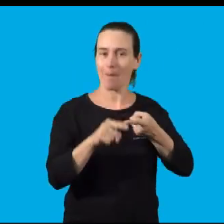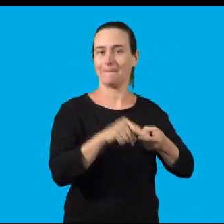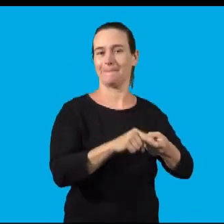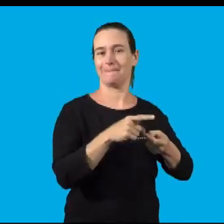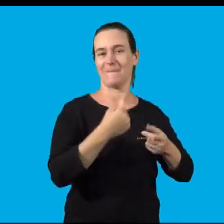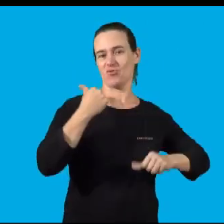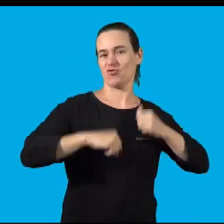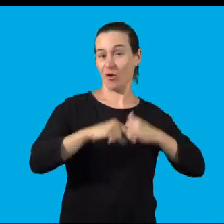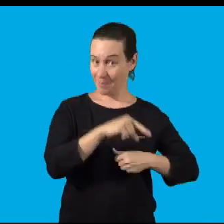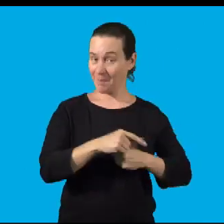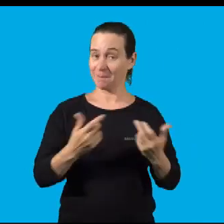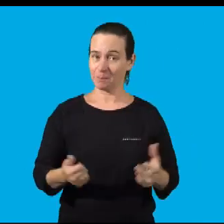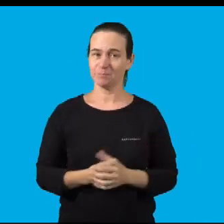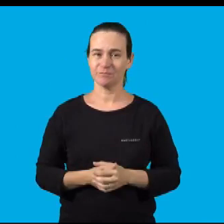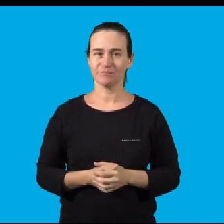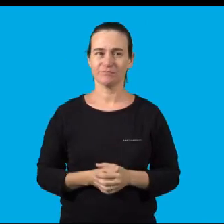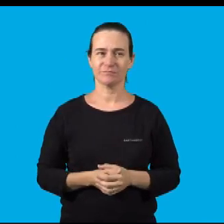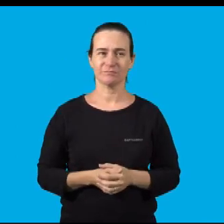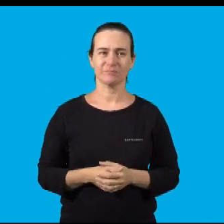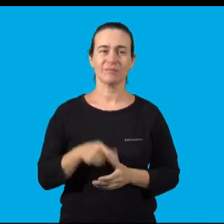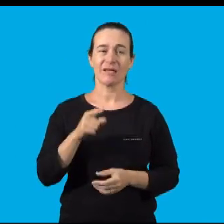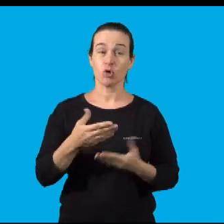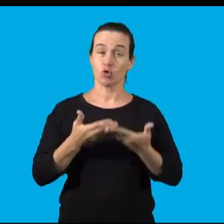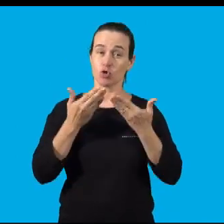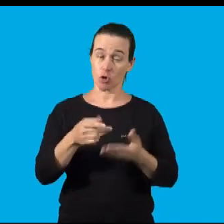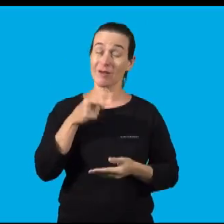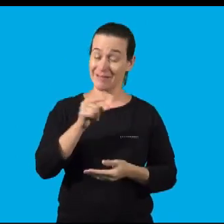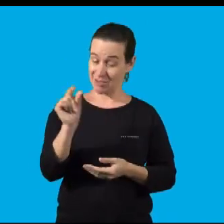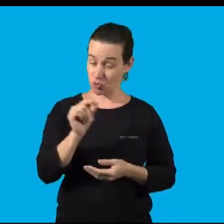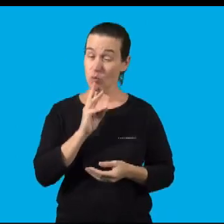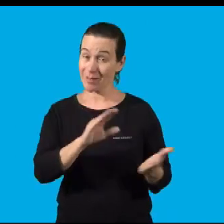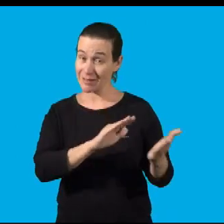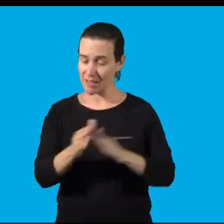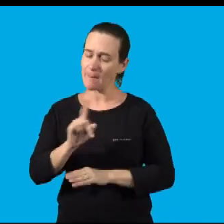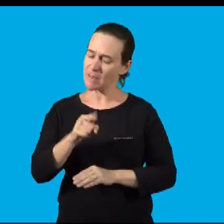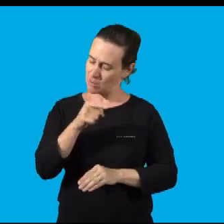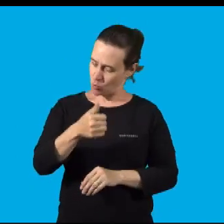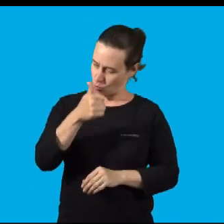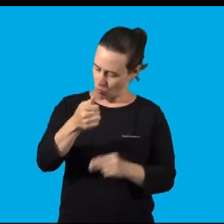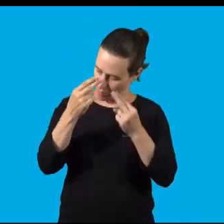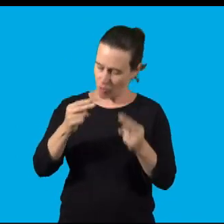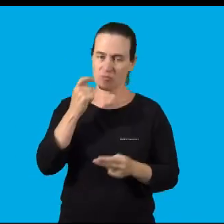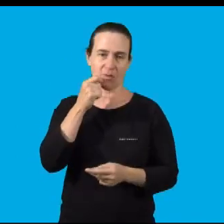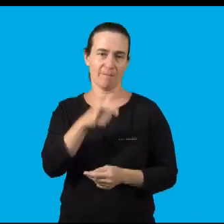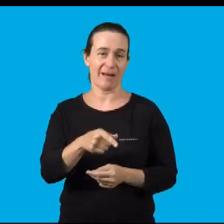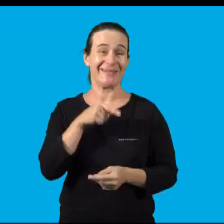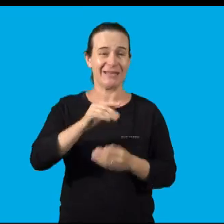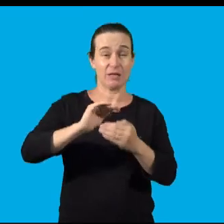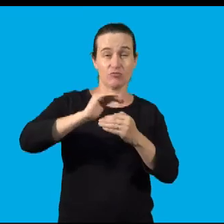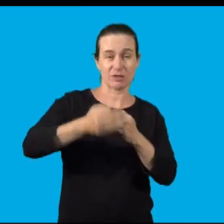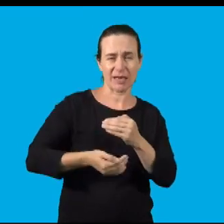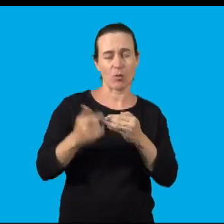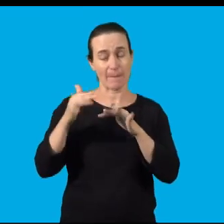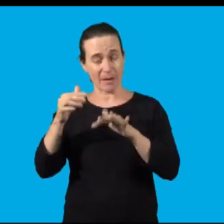within the opening statement, revealing that he is about to die as an honorable man, protecting both